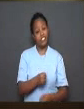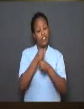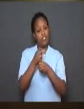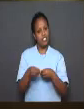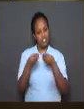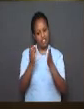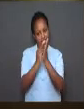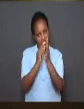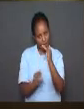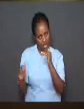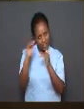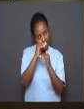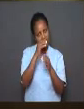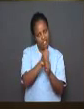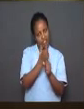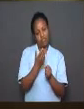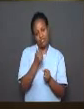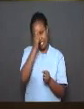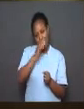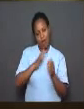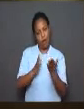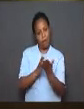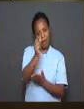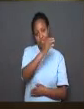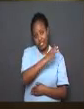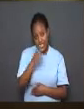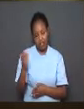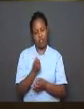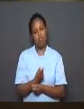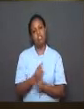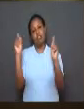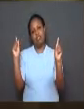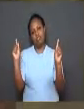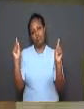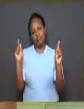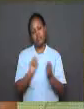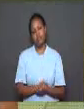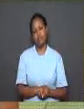upholds rule of law, human rights, and freedom.